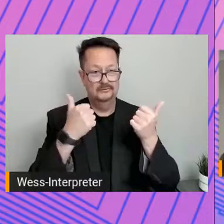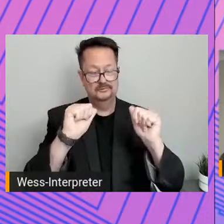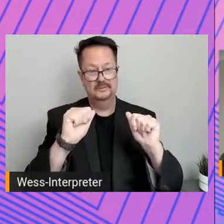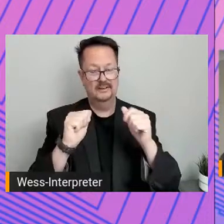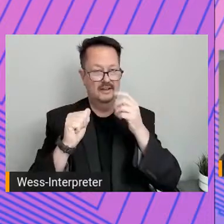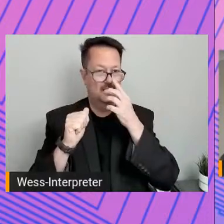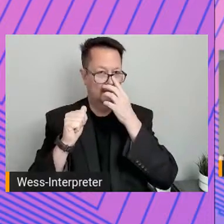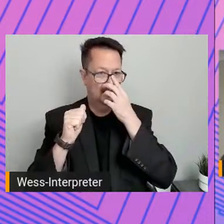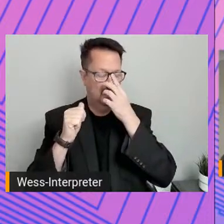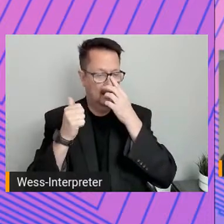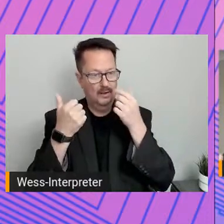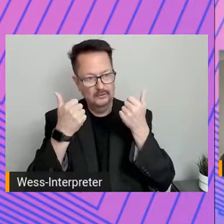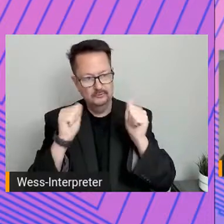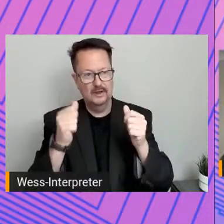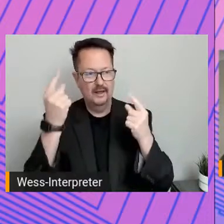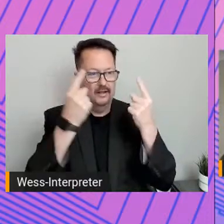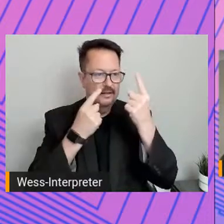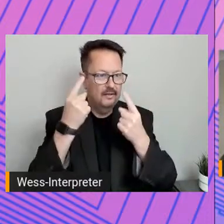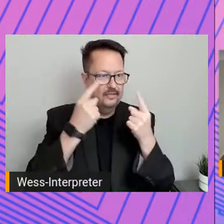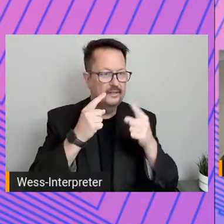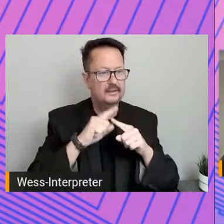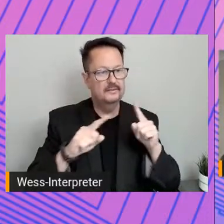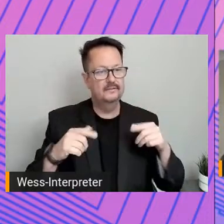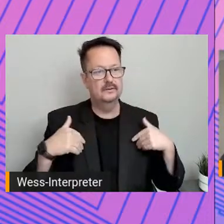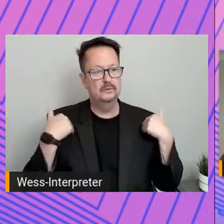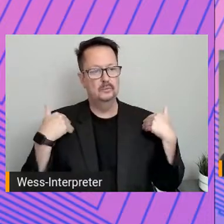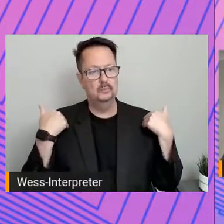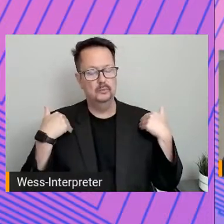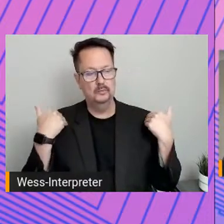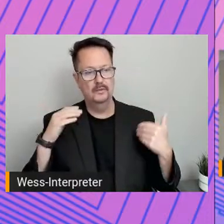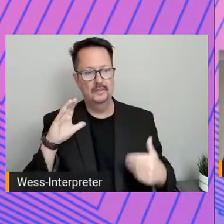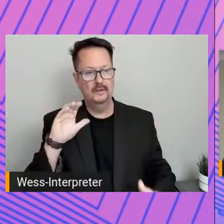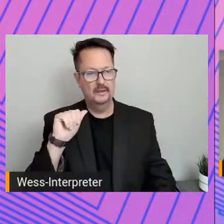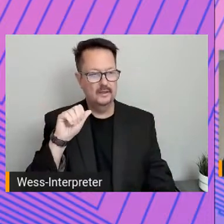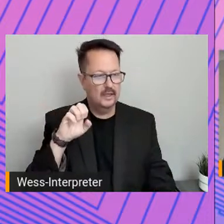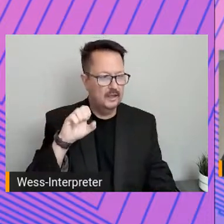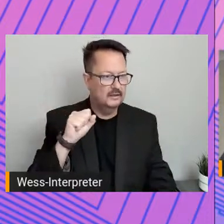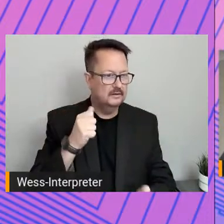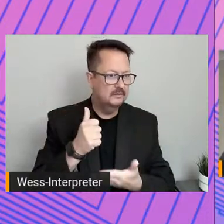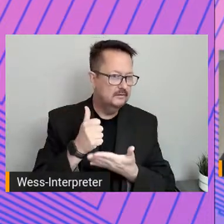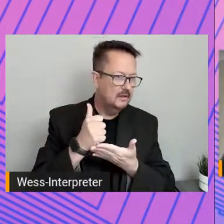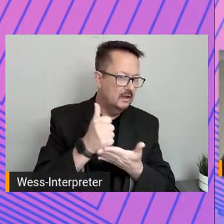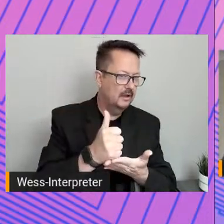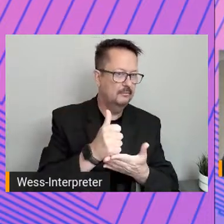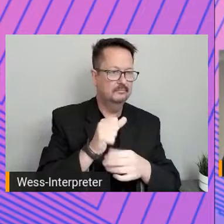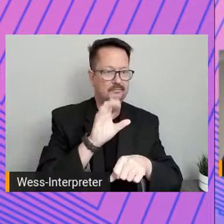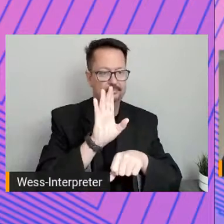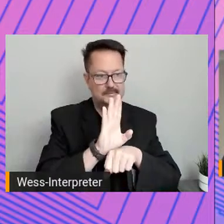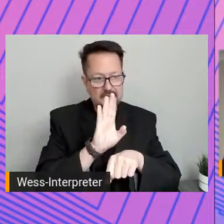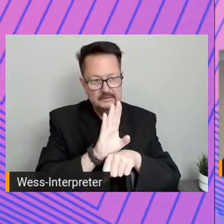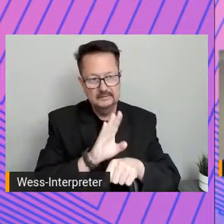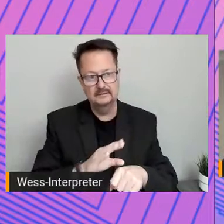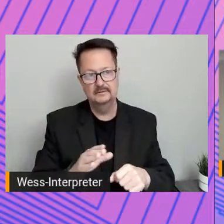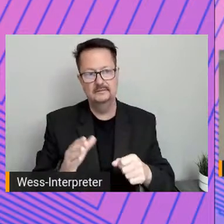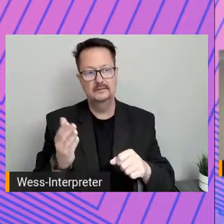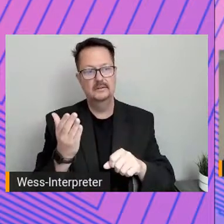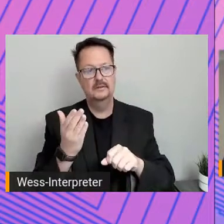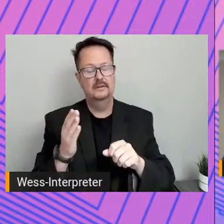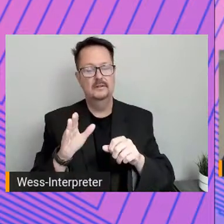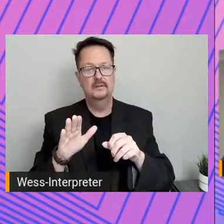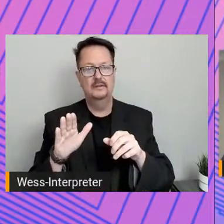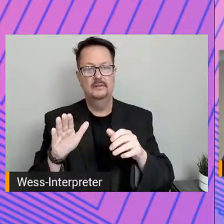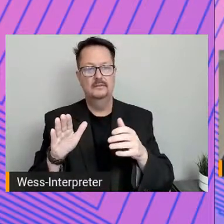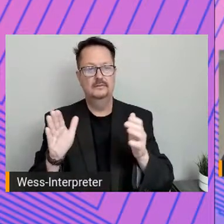try and think of different use cases or scenarios that would be helpful, whether it's in a business context or for a small startup project or just a